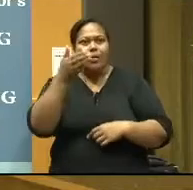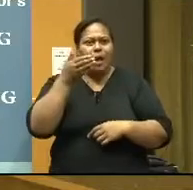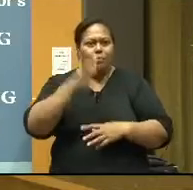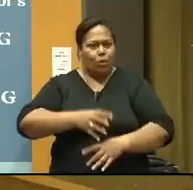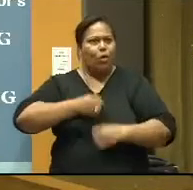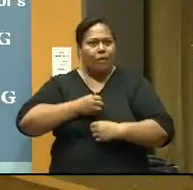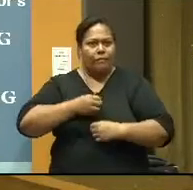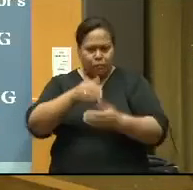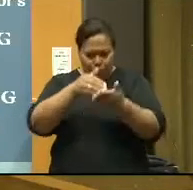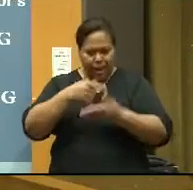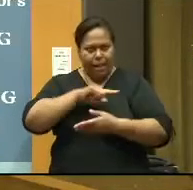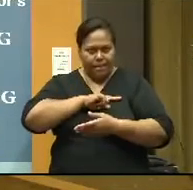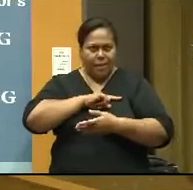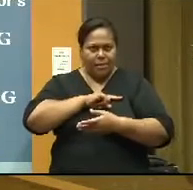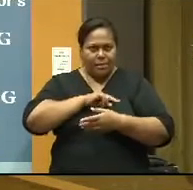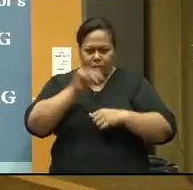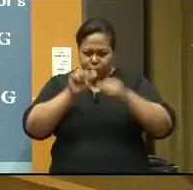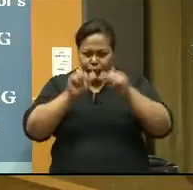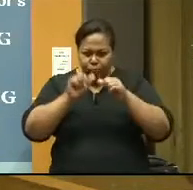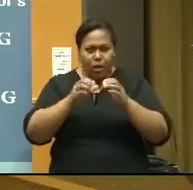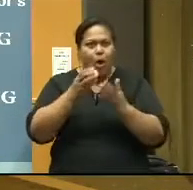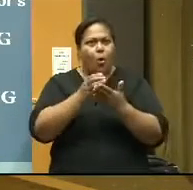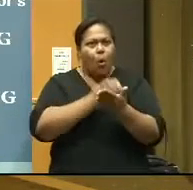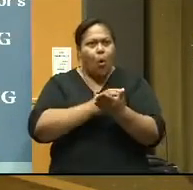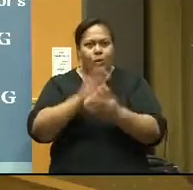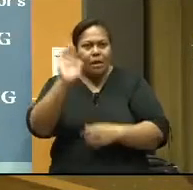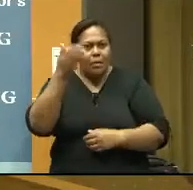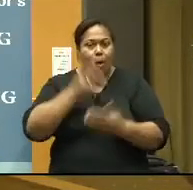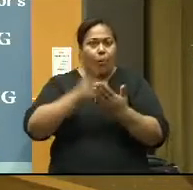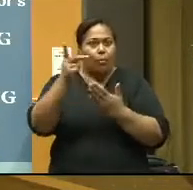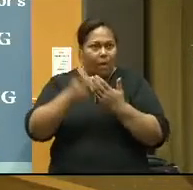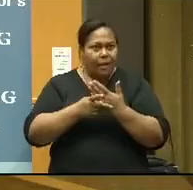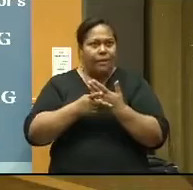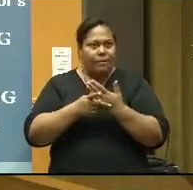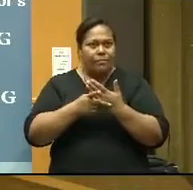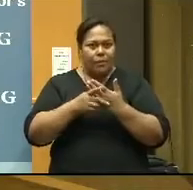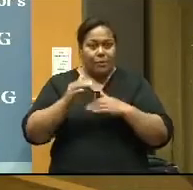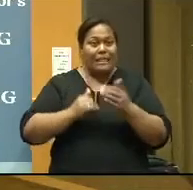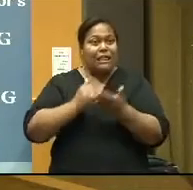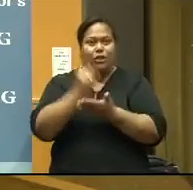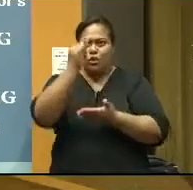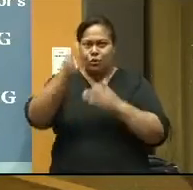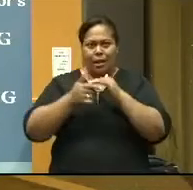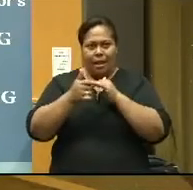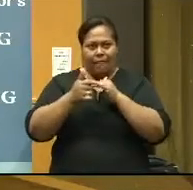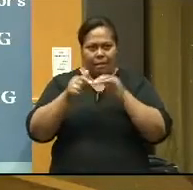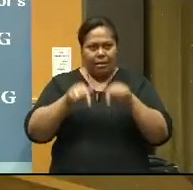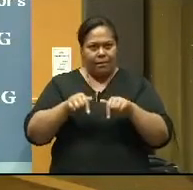in order to help us ascertain that a course and program outcomes and institutional level graduate attributes are being